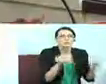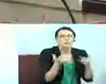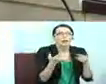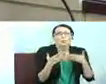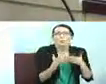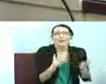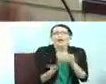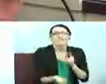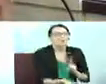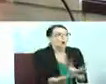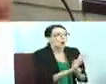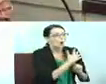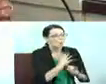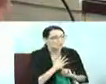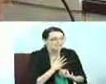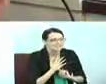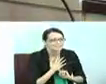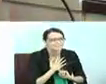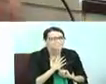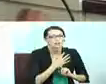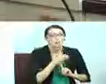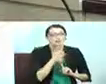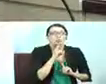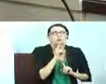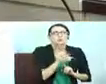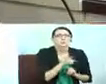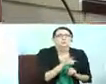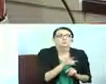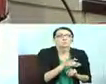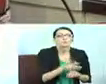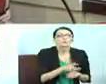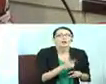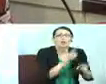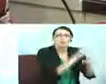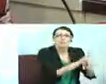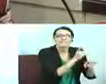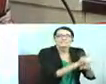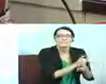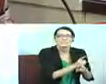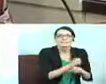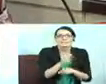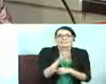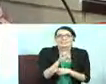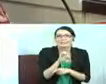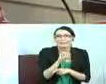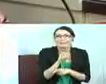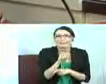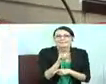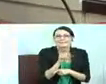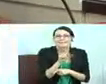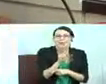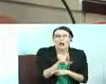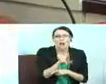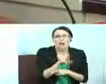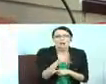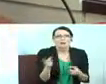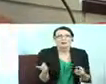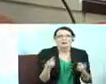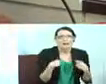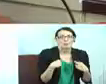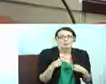oppresses us. Our true and rightful emancipator came to defeat our